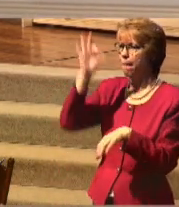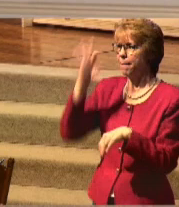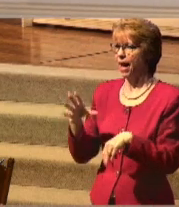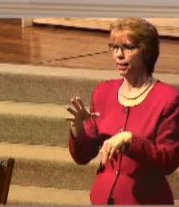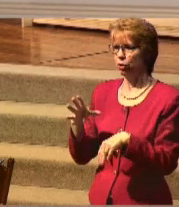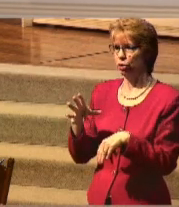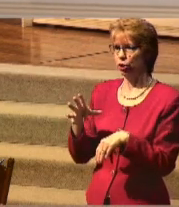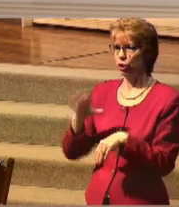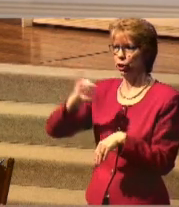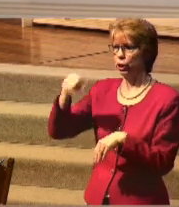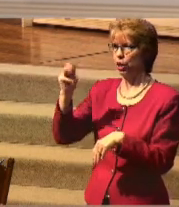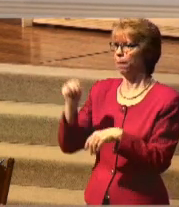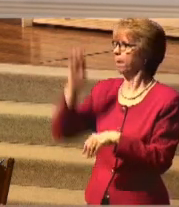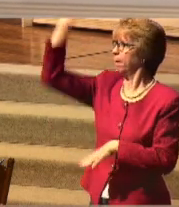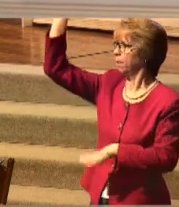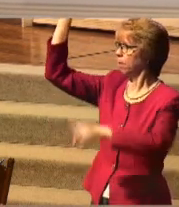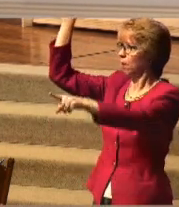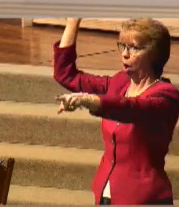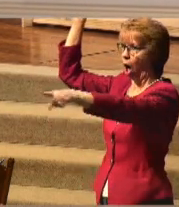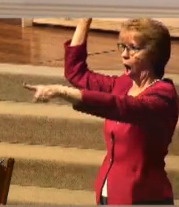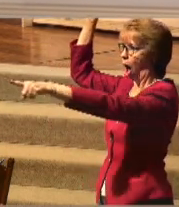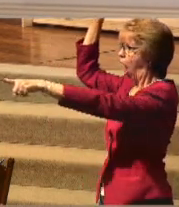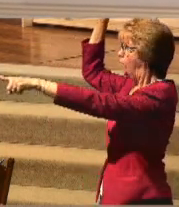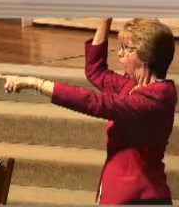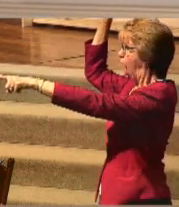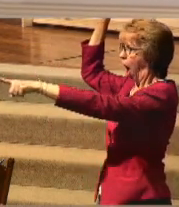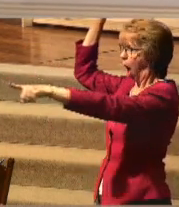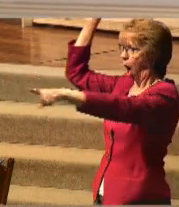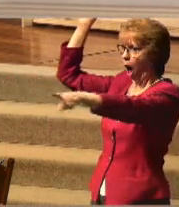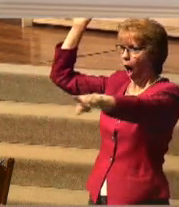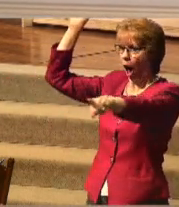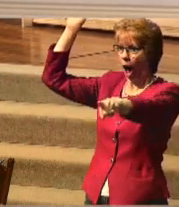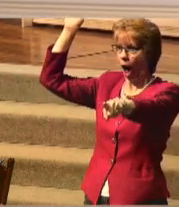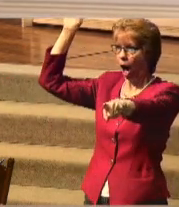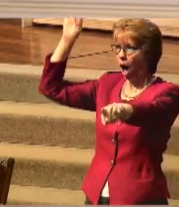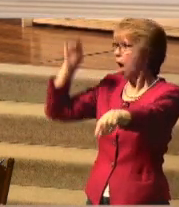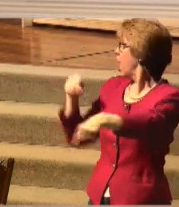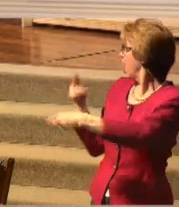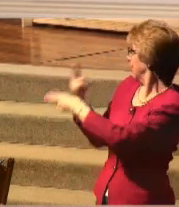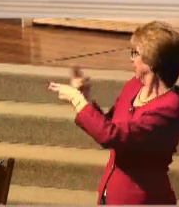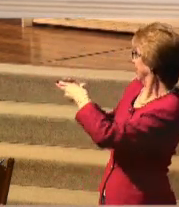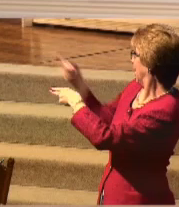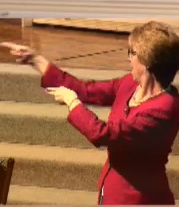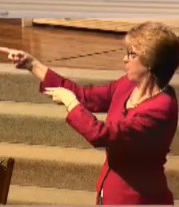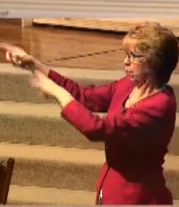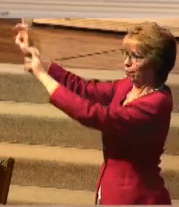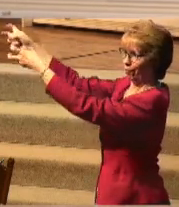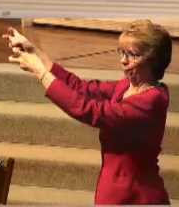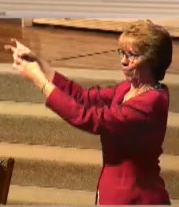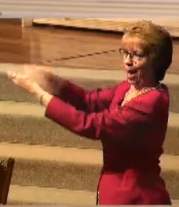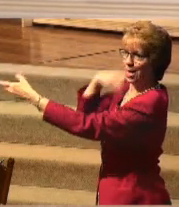80. You're older than 80. Look at there. They're calling you young.